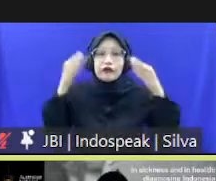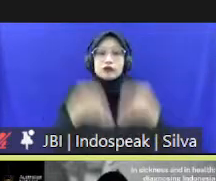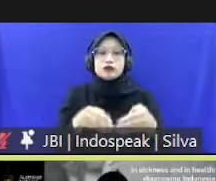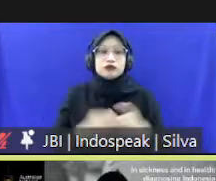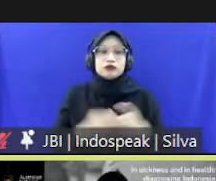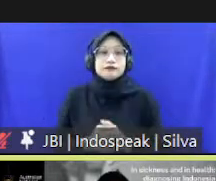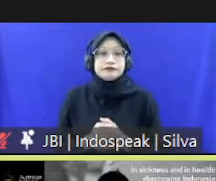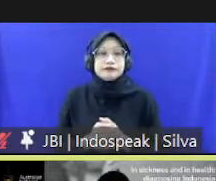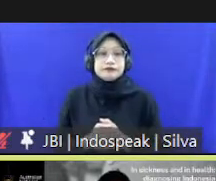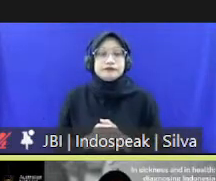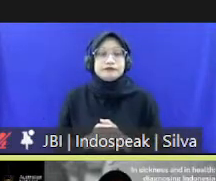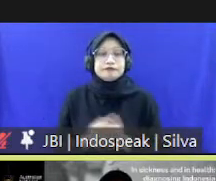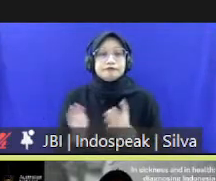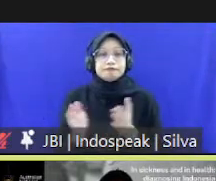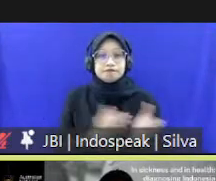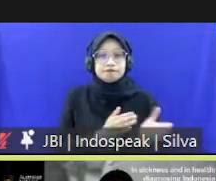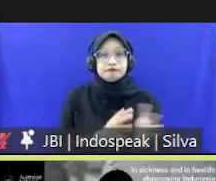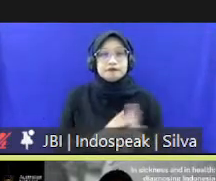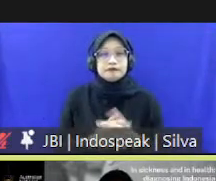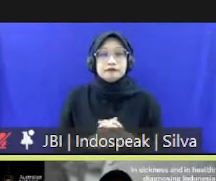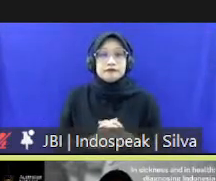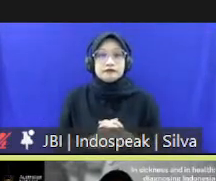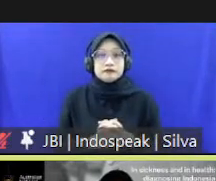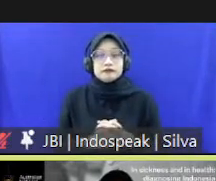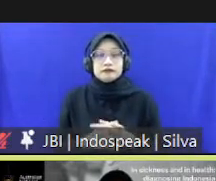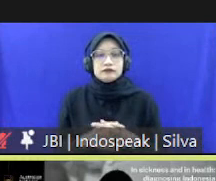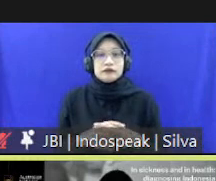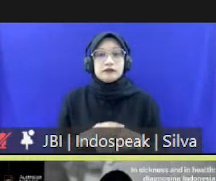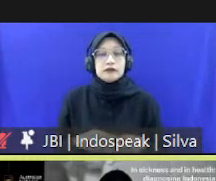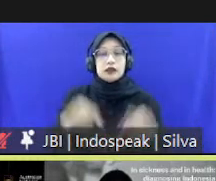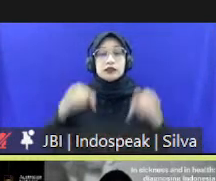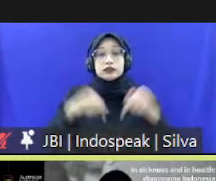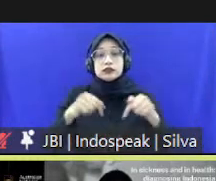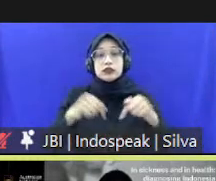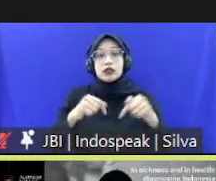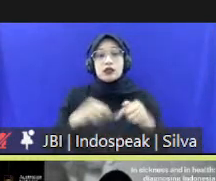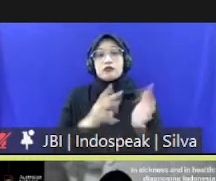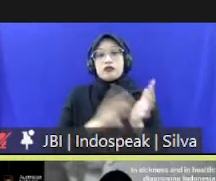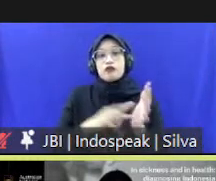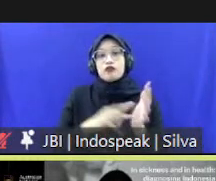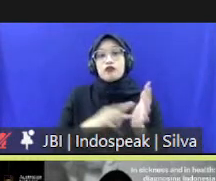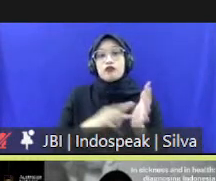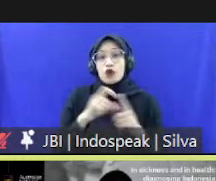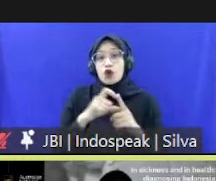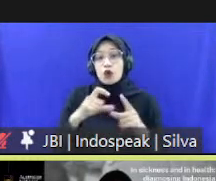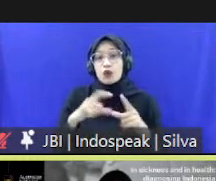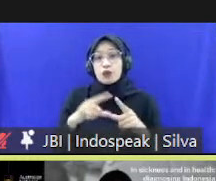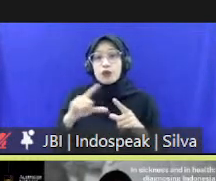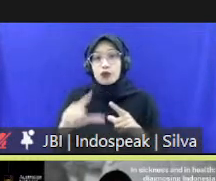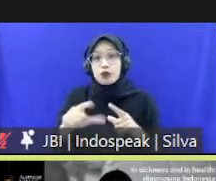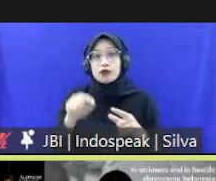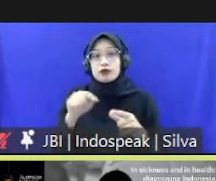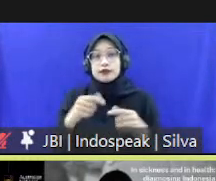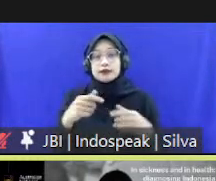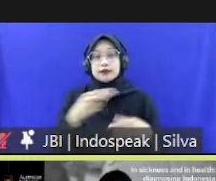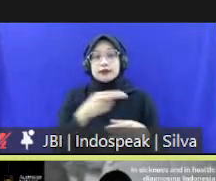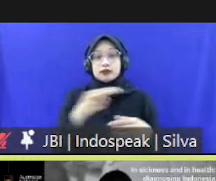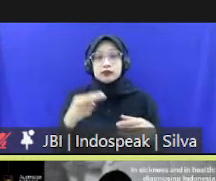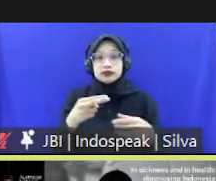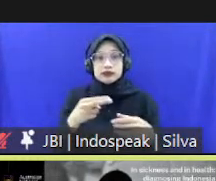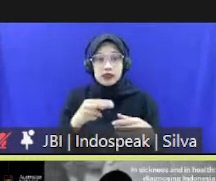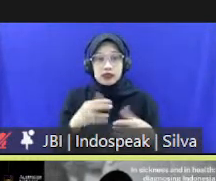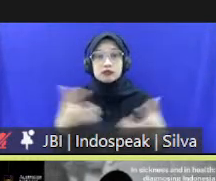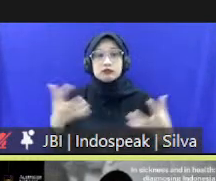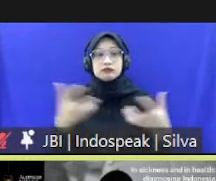role, the modality which is one of the strongest modality in Indonesia health system, is neglected in the